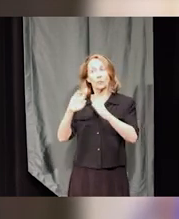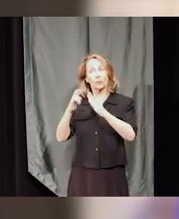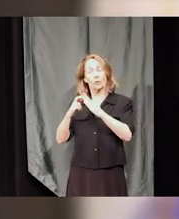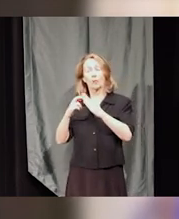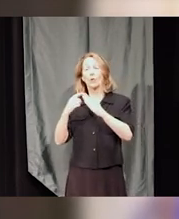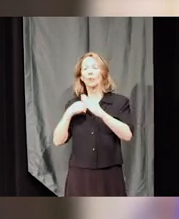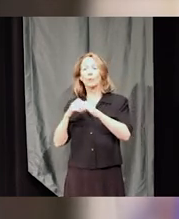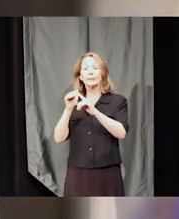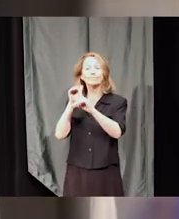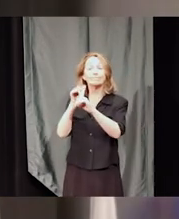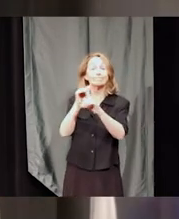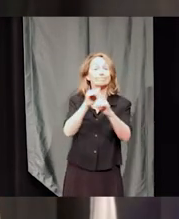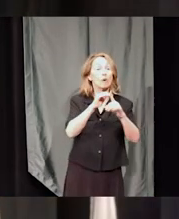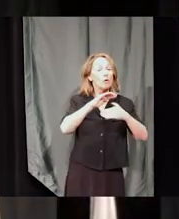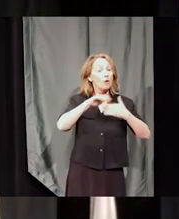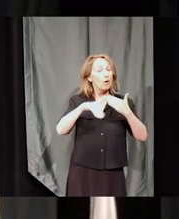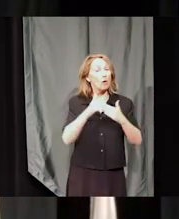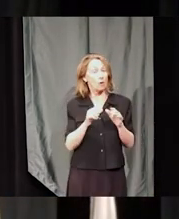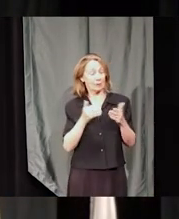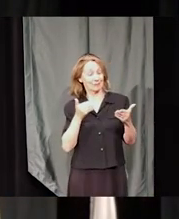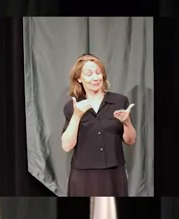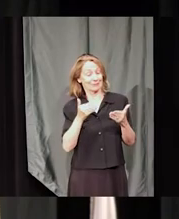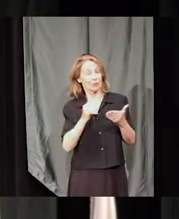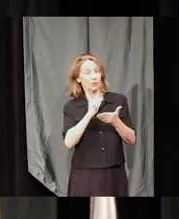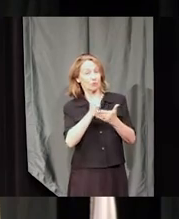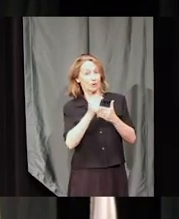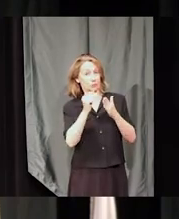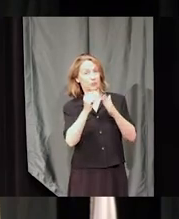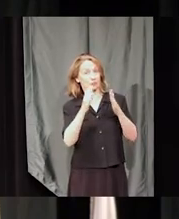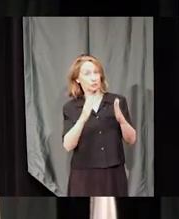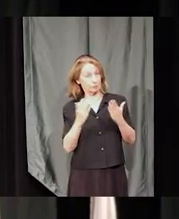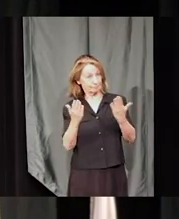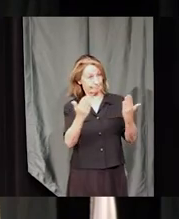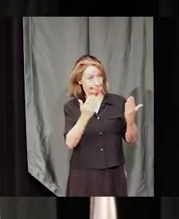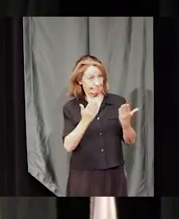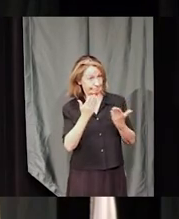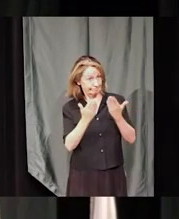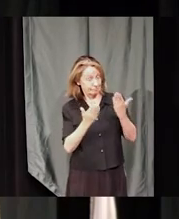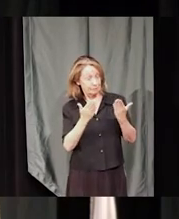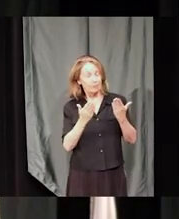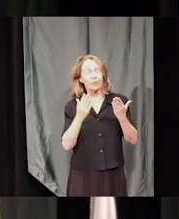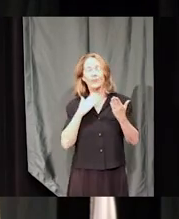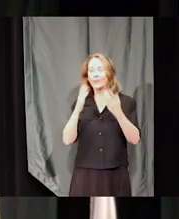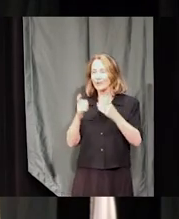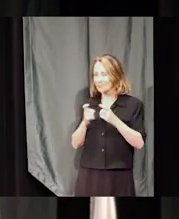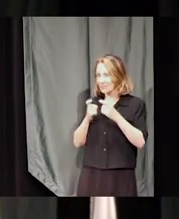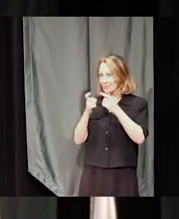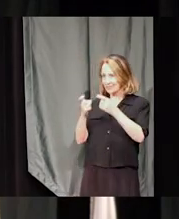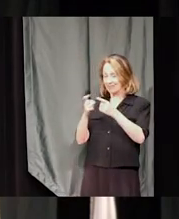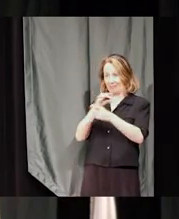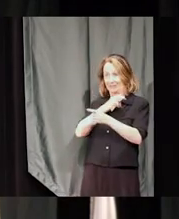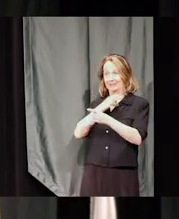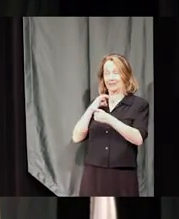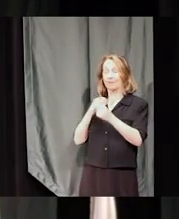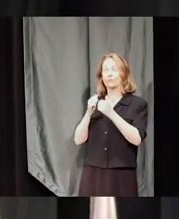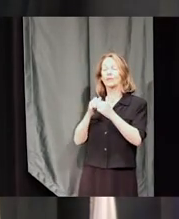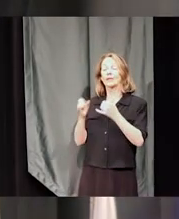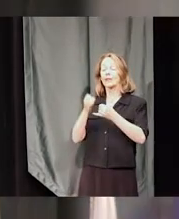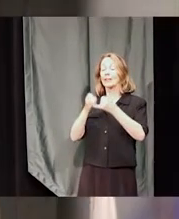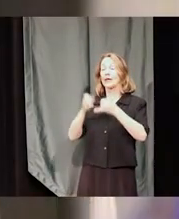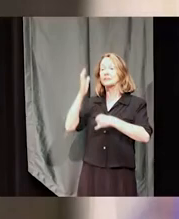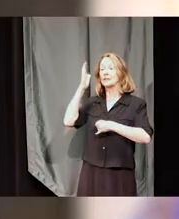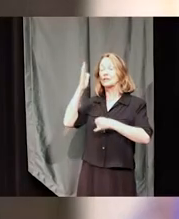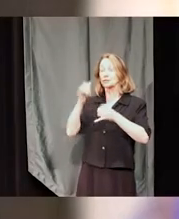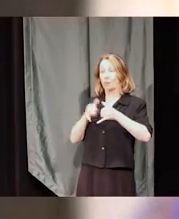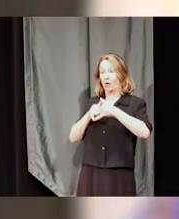potential graduating students. The selected faculty member is presented with the Last Lecture Award and this token of recognition by the